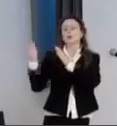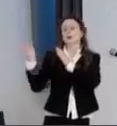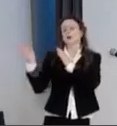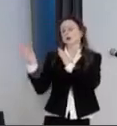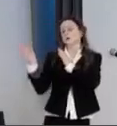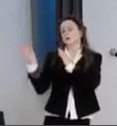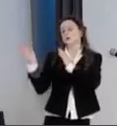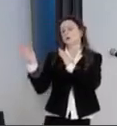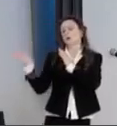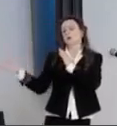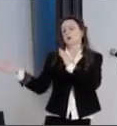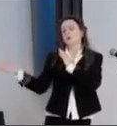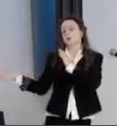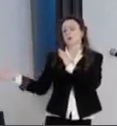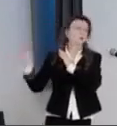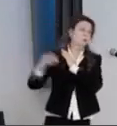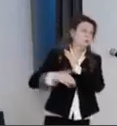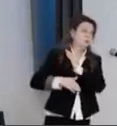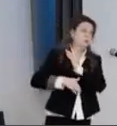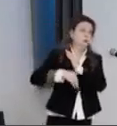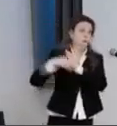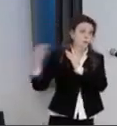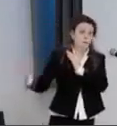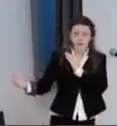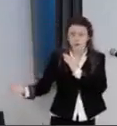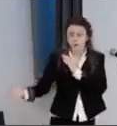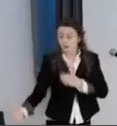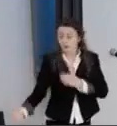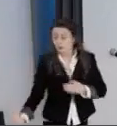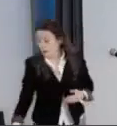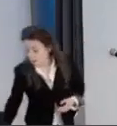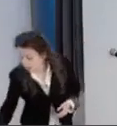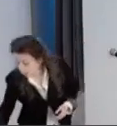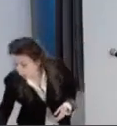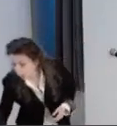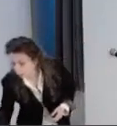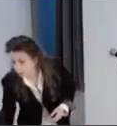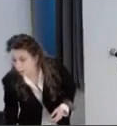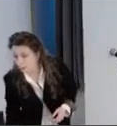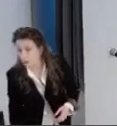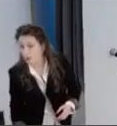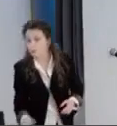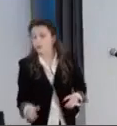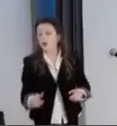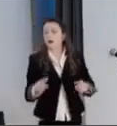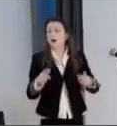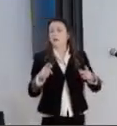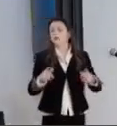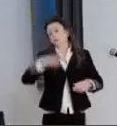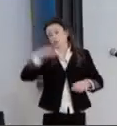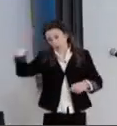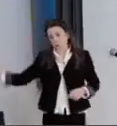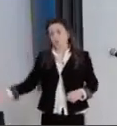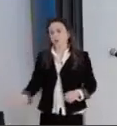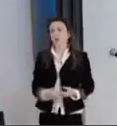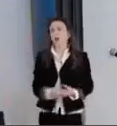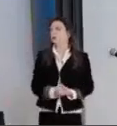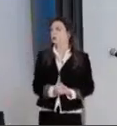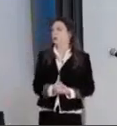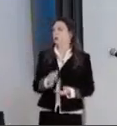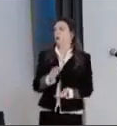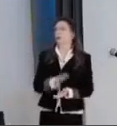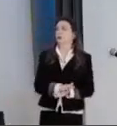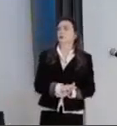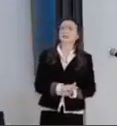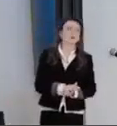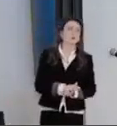put forward a contrast between beauty and the grotesque, but also because, again, here I'm relying